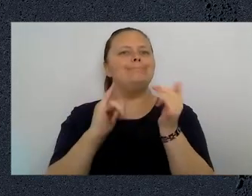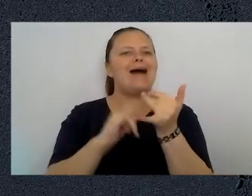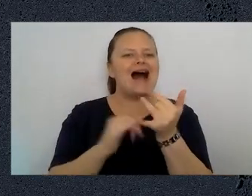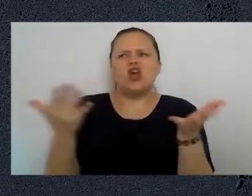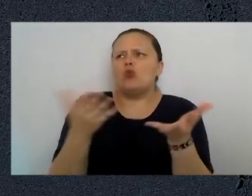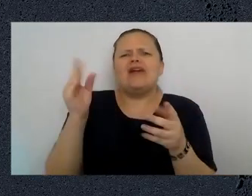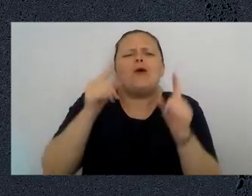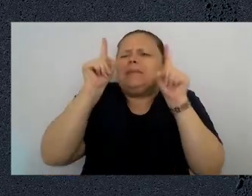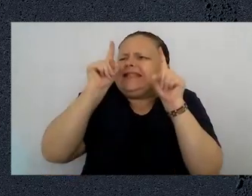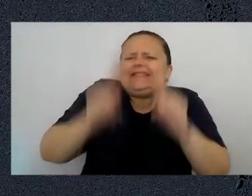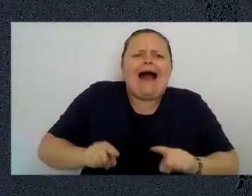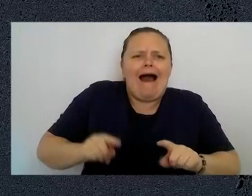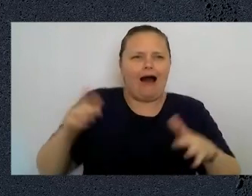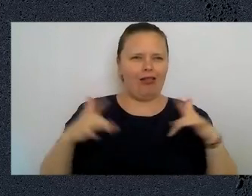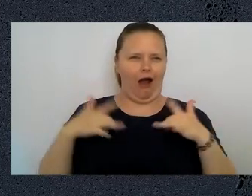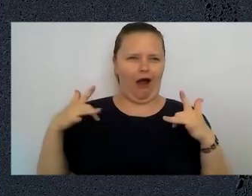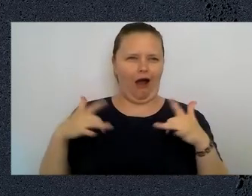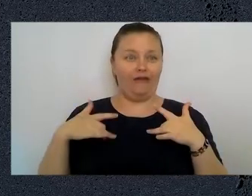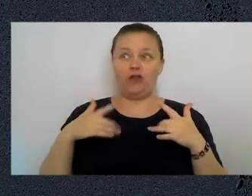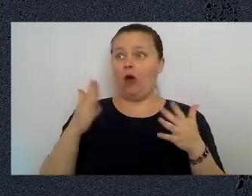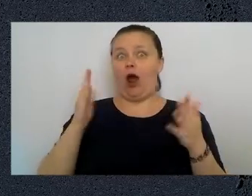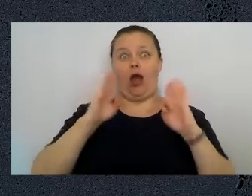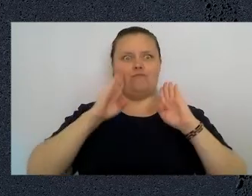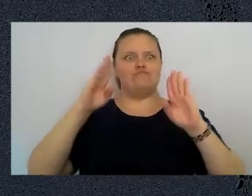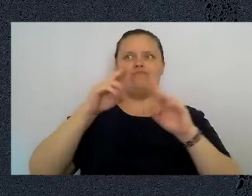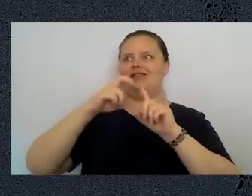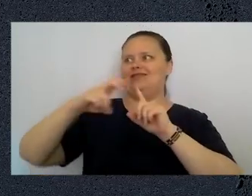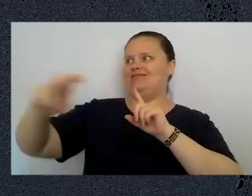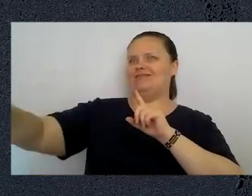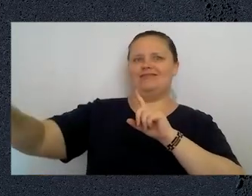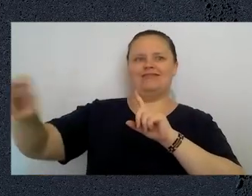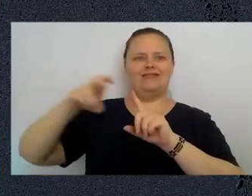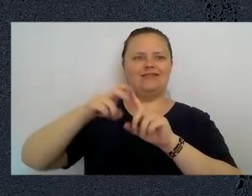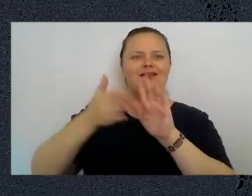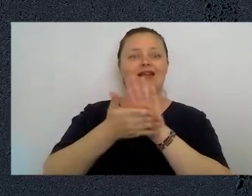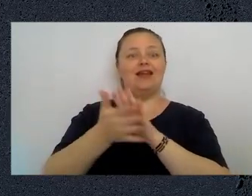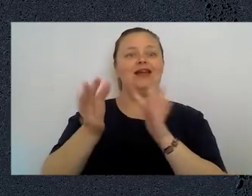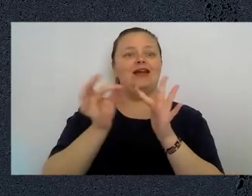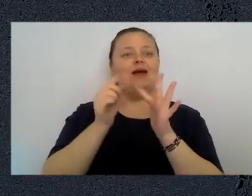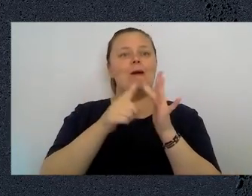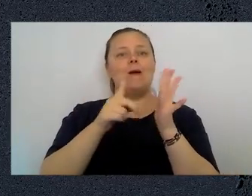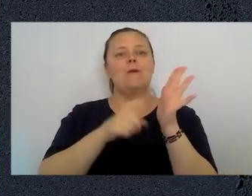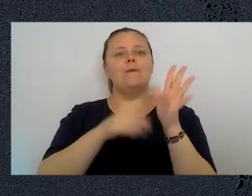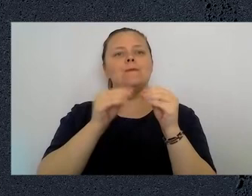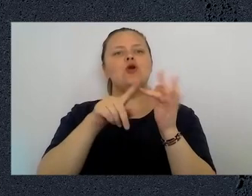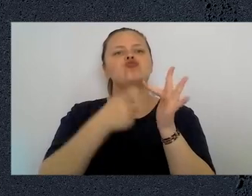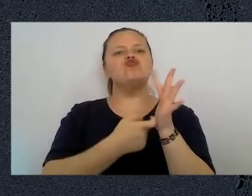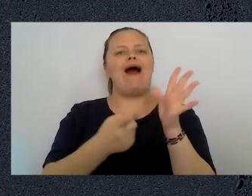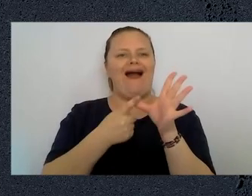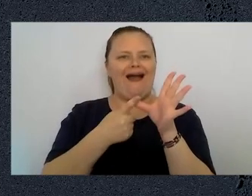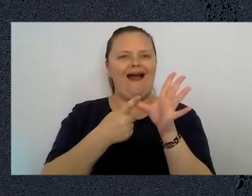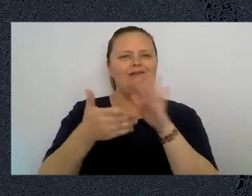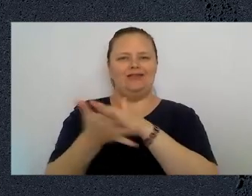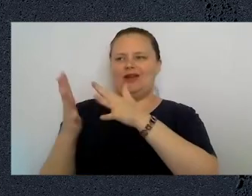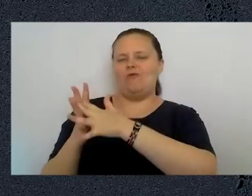And I got to go on this amazing field trip out in the Pilbara in Western Australia,